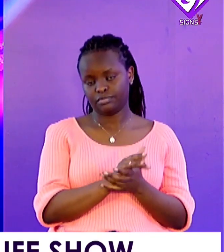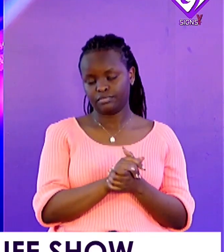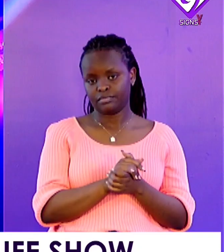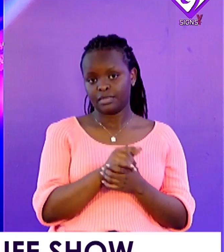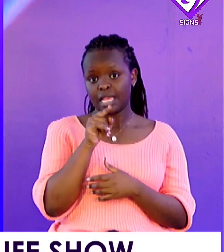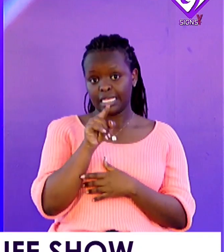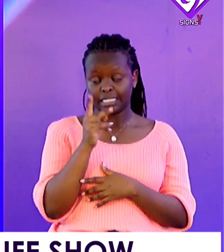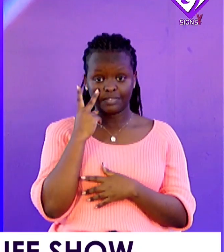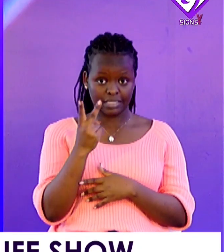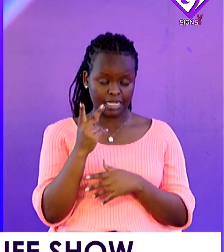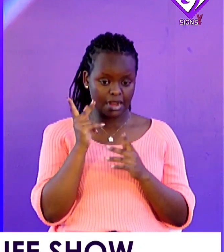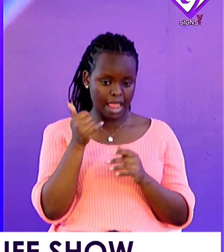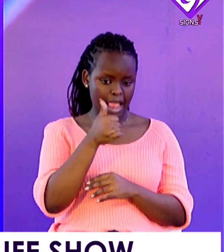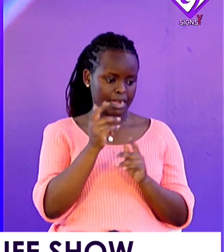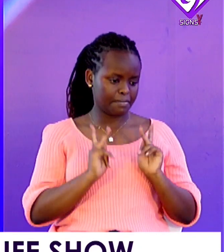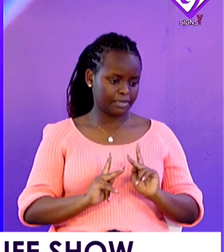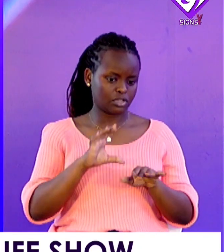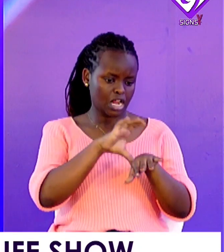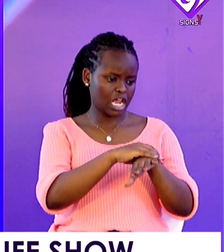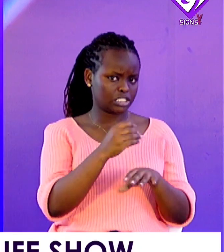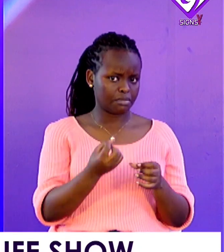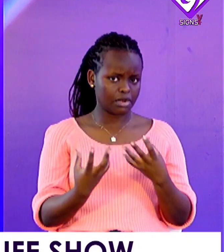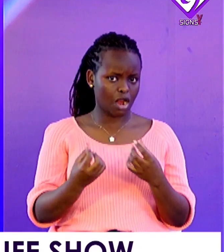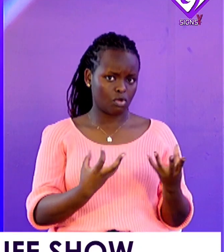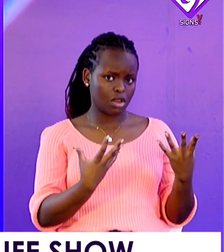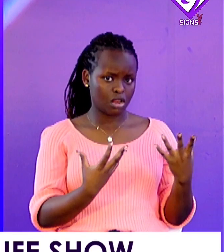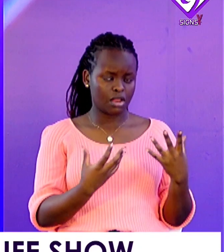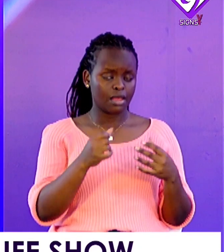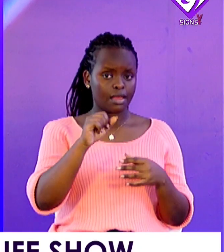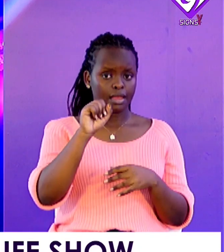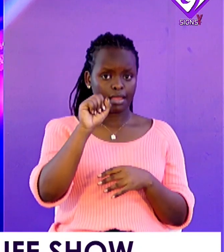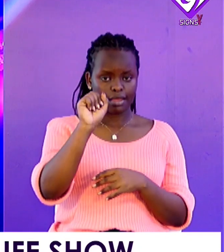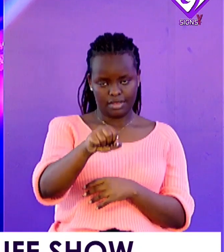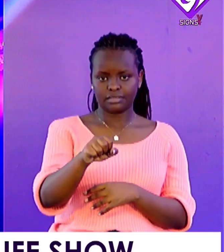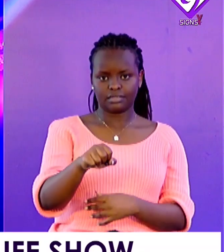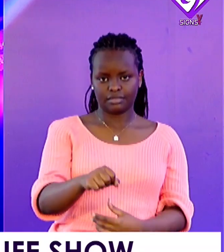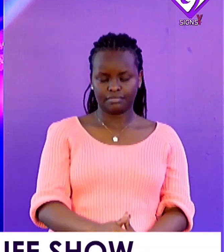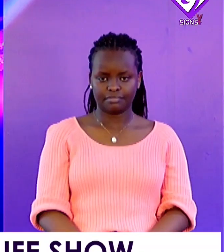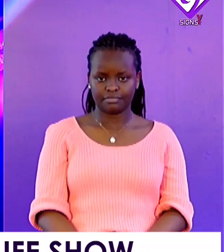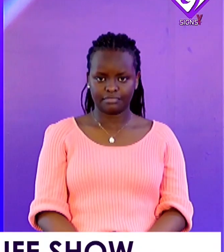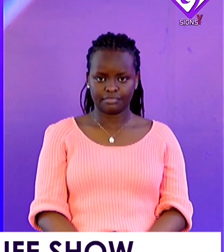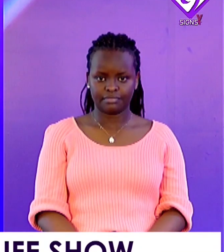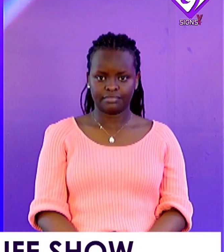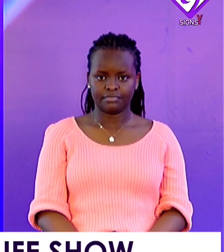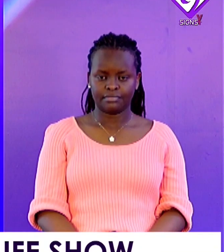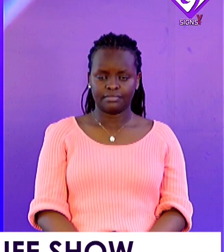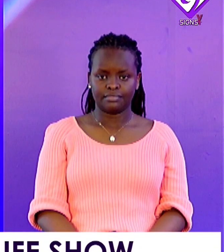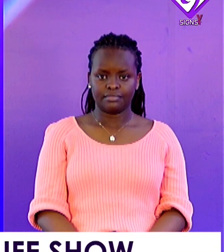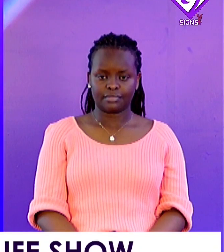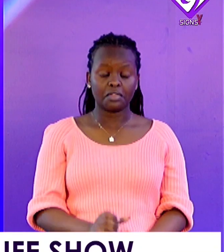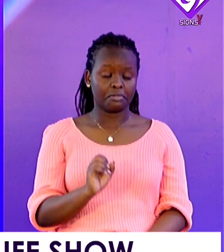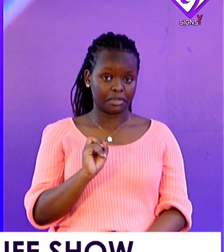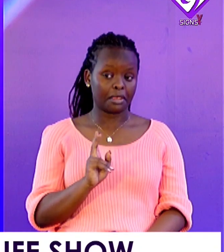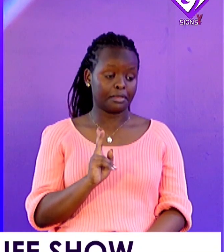seen anyone get a miracle? Yes. Oh,